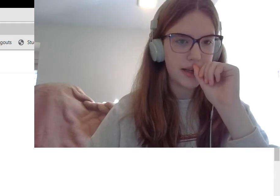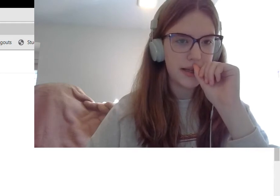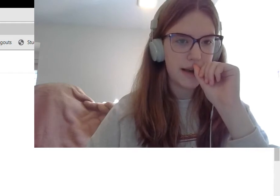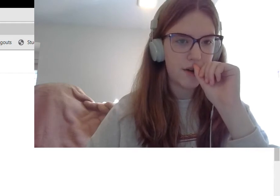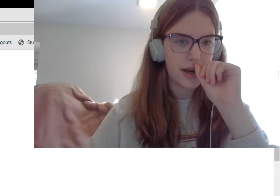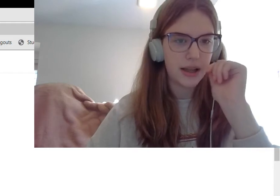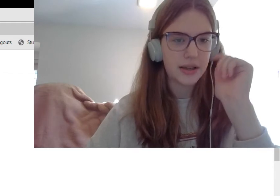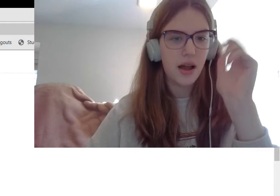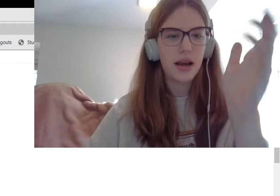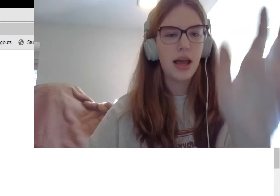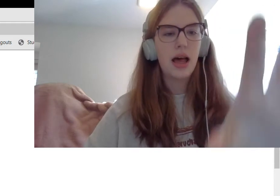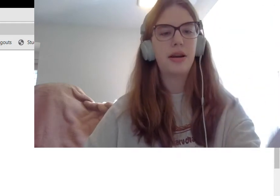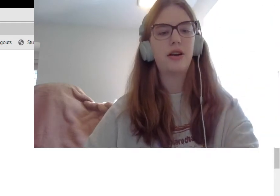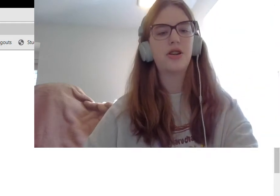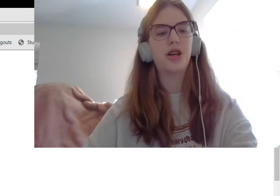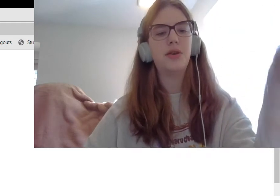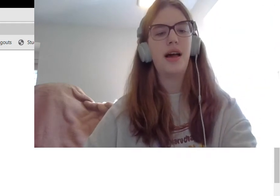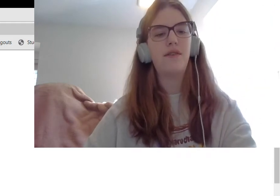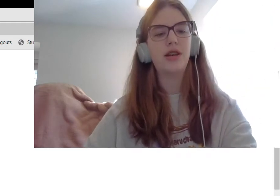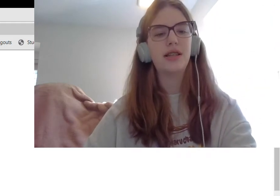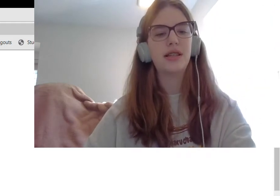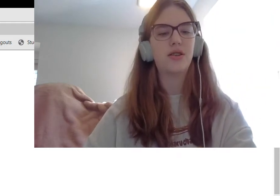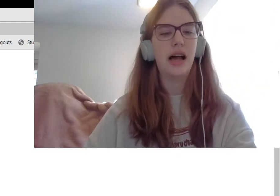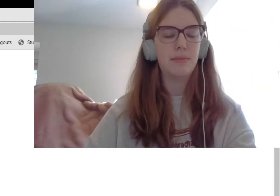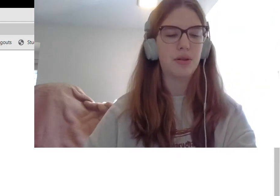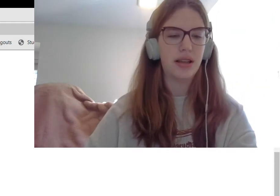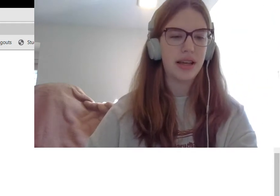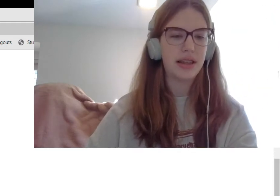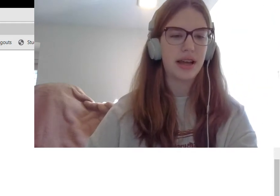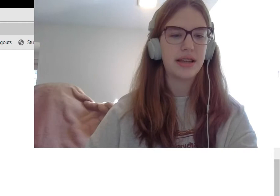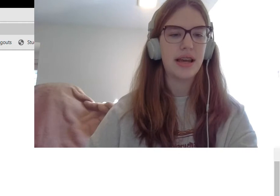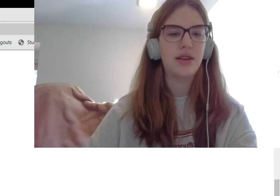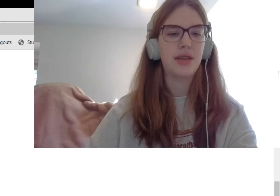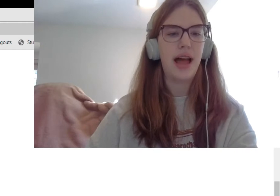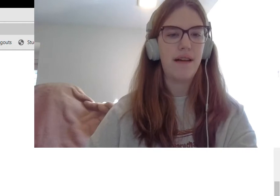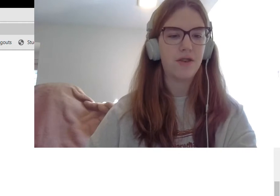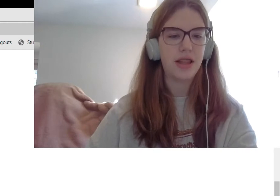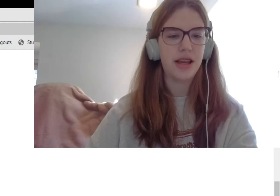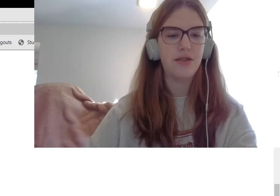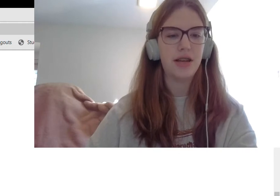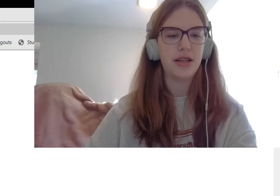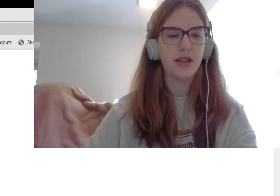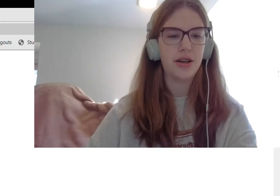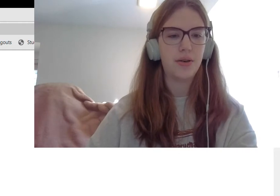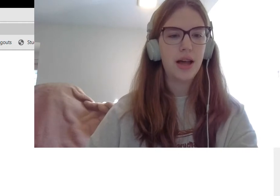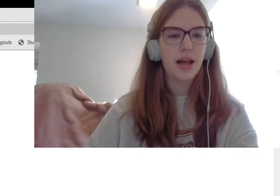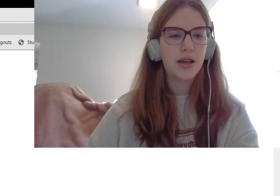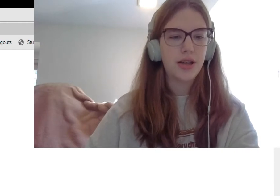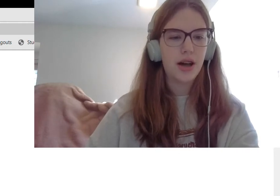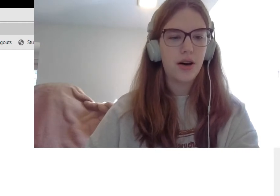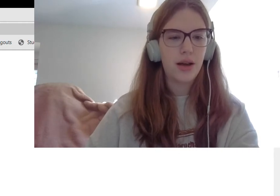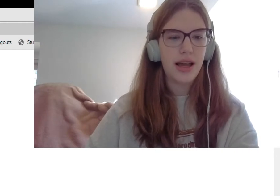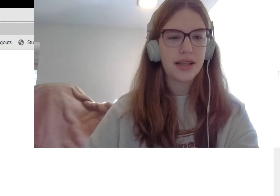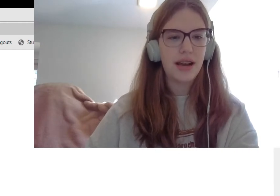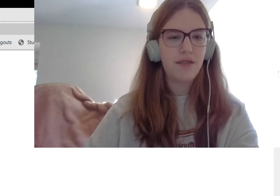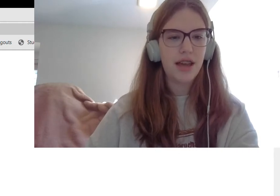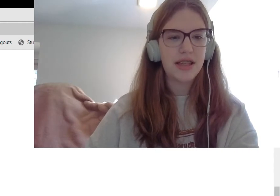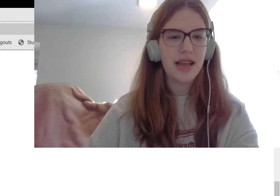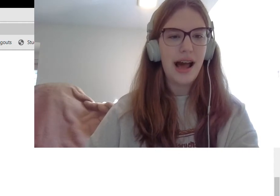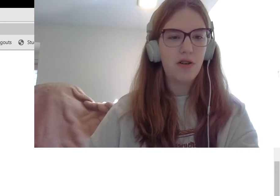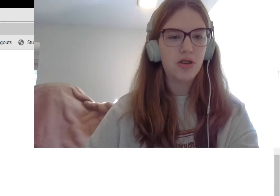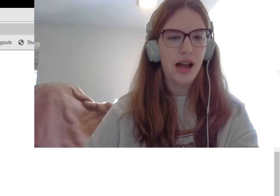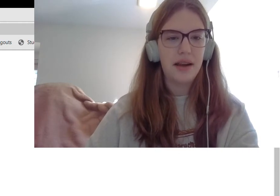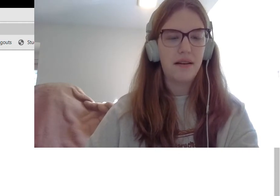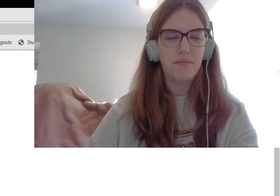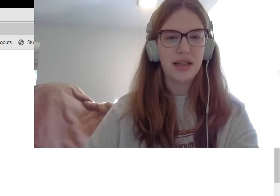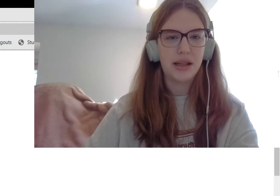or places that I've already clicked on, but it'll show you every single hyperlink that can take you to everything you need to do. So it's kind of like